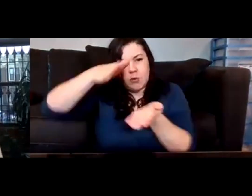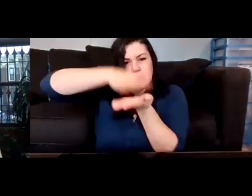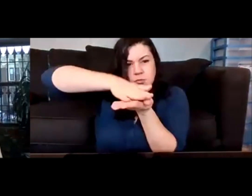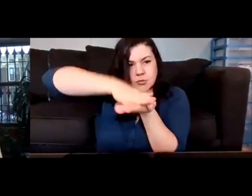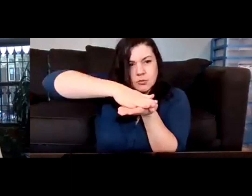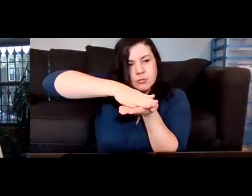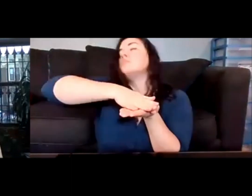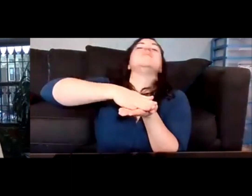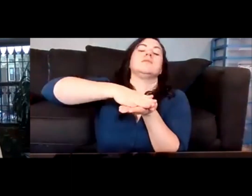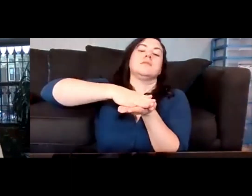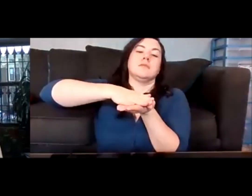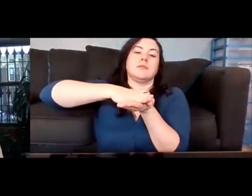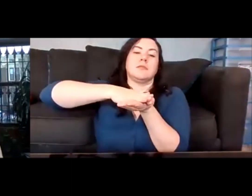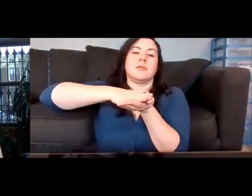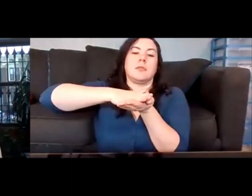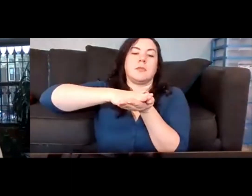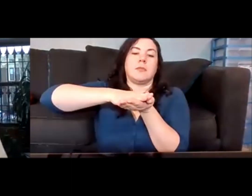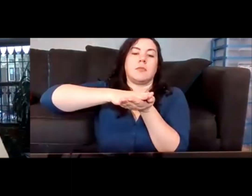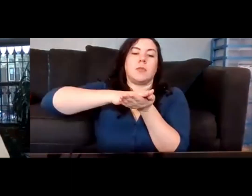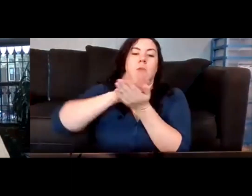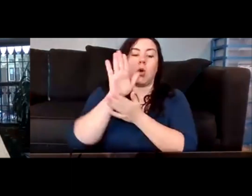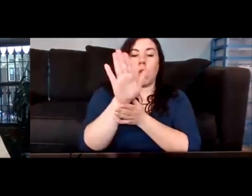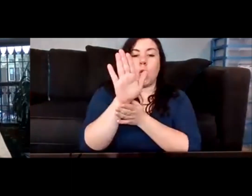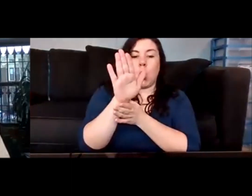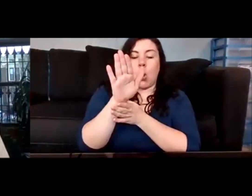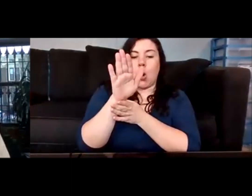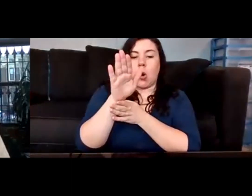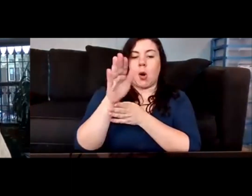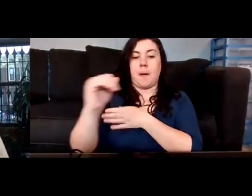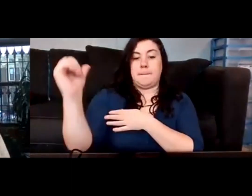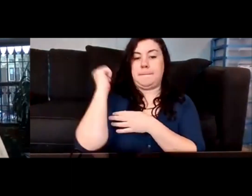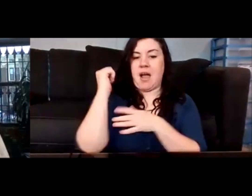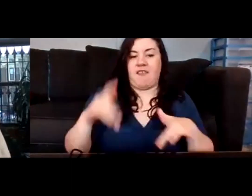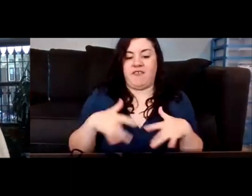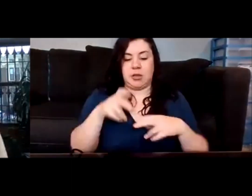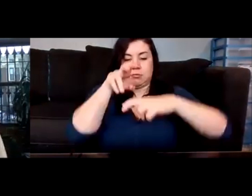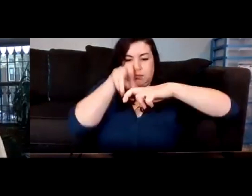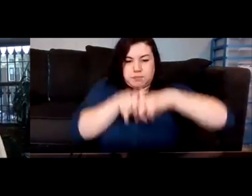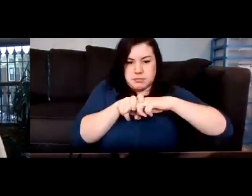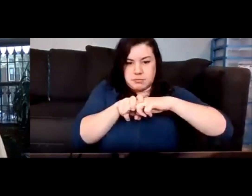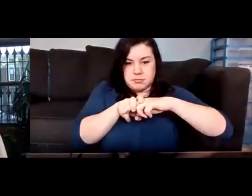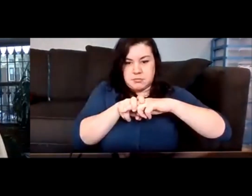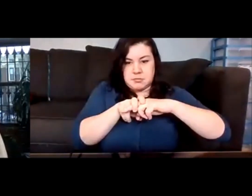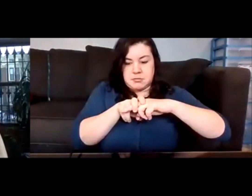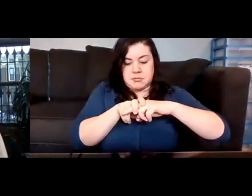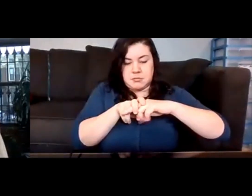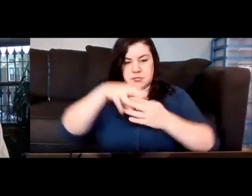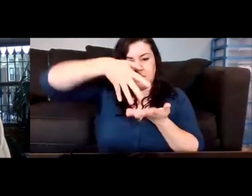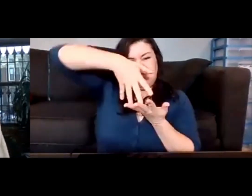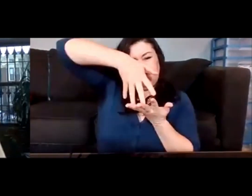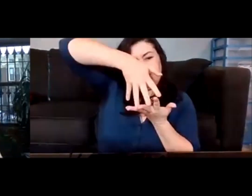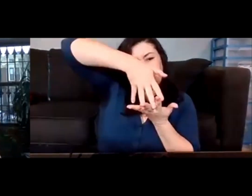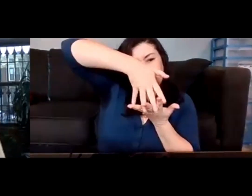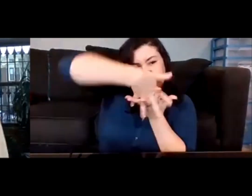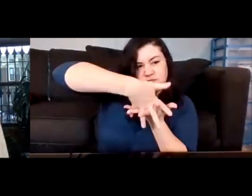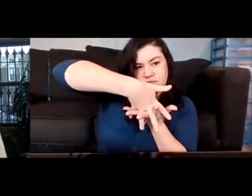then feel your bum connecting to your seat as another, like, rooting. The feet are rooting, the seat is rooting, and then allow your spine